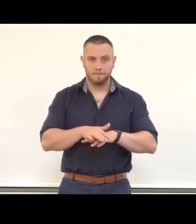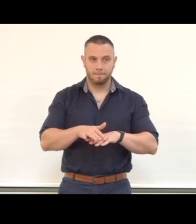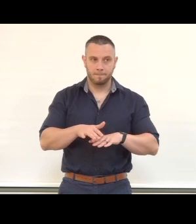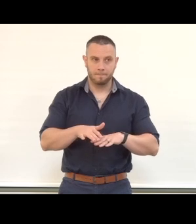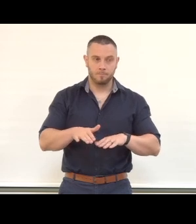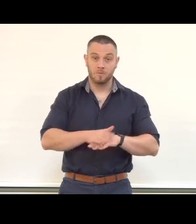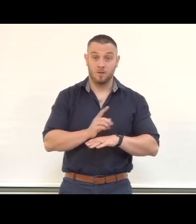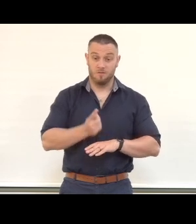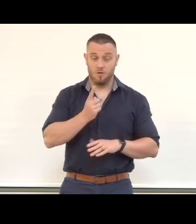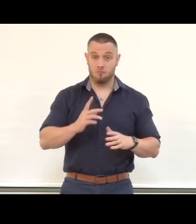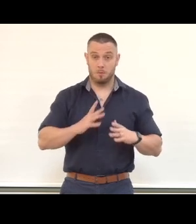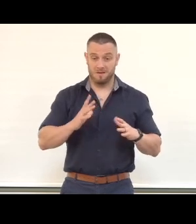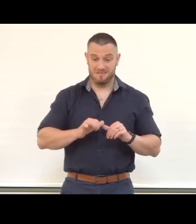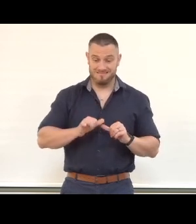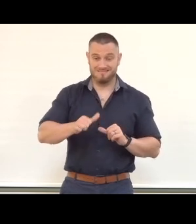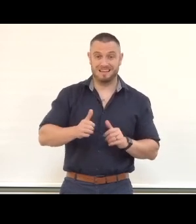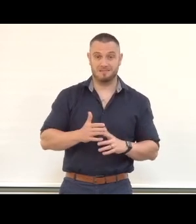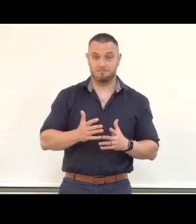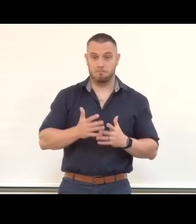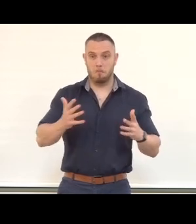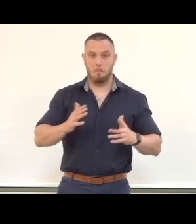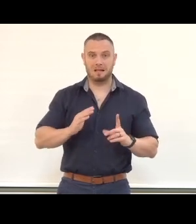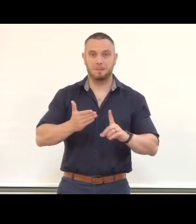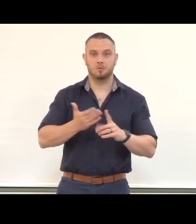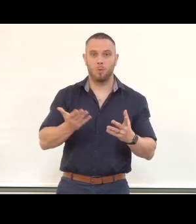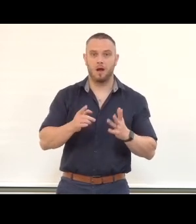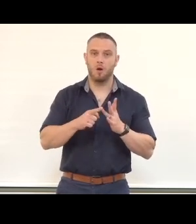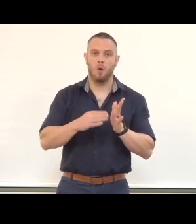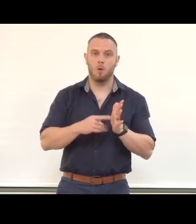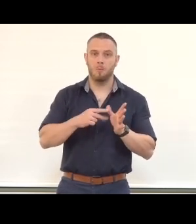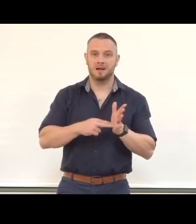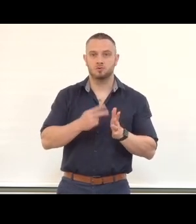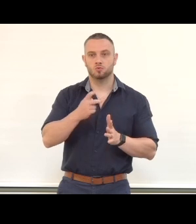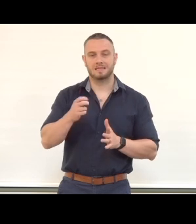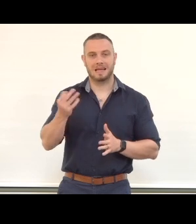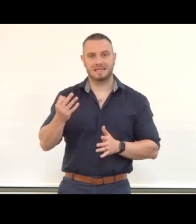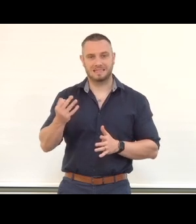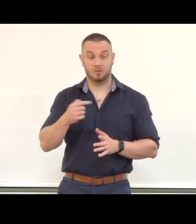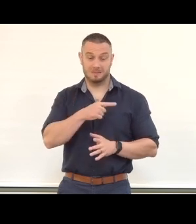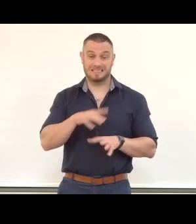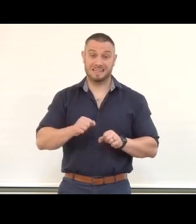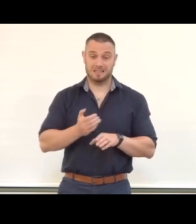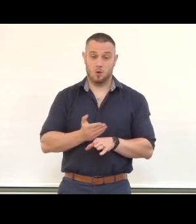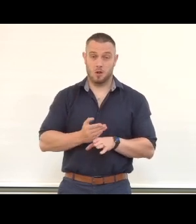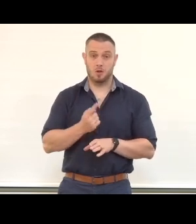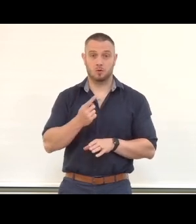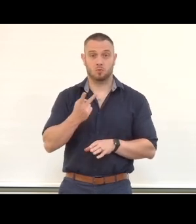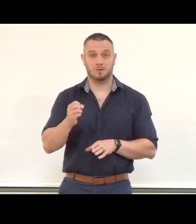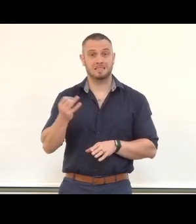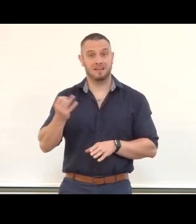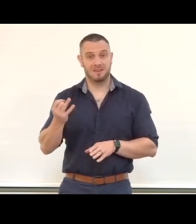the first preparations for the next big mission to Oman in 2018 already in the spring of 2017, starting with